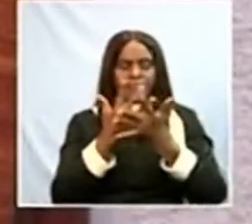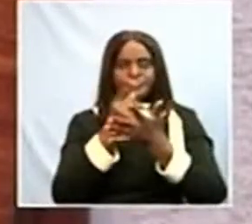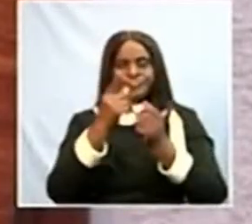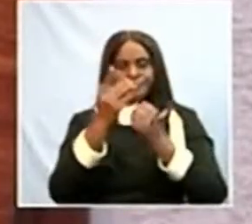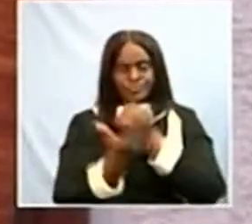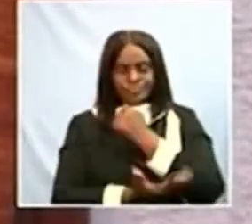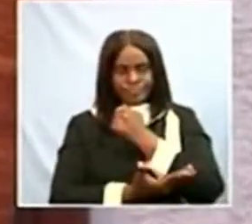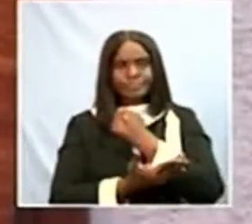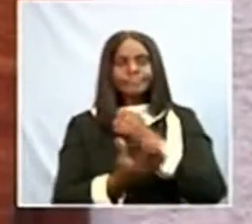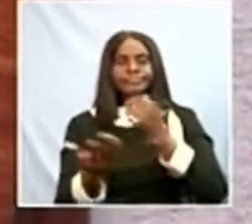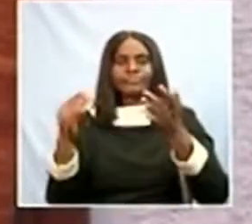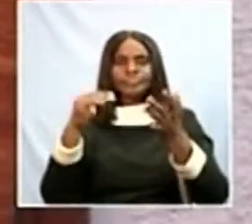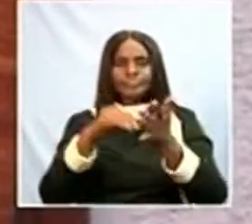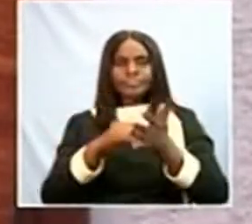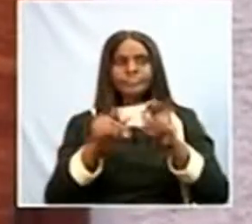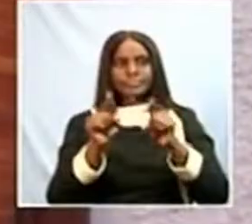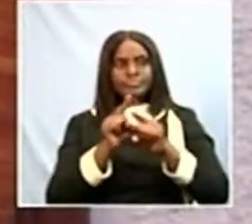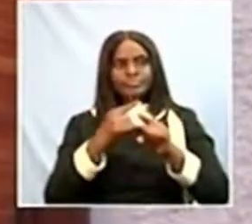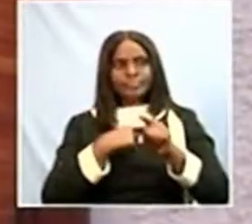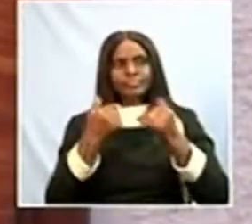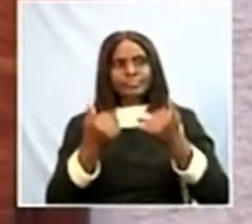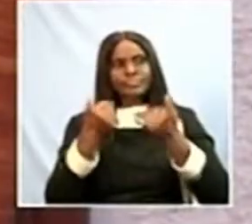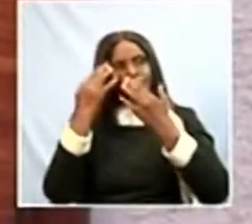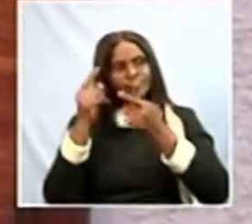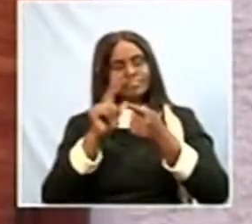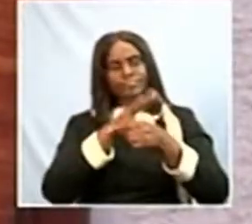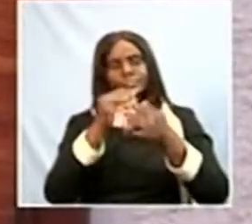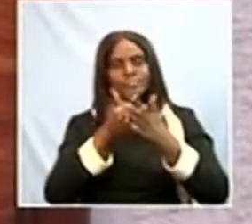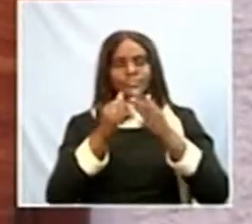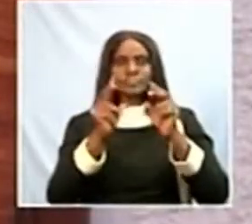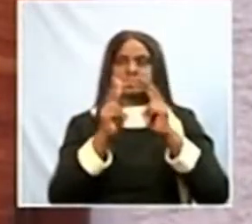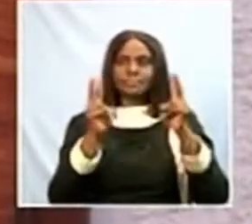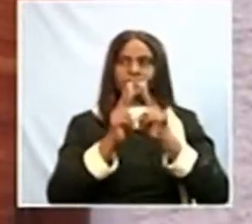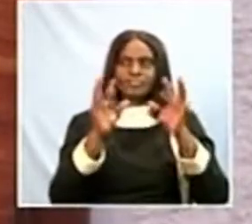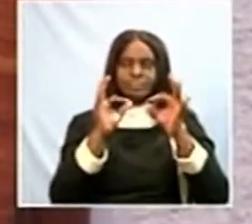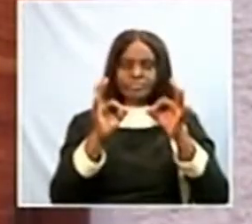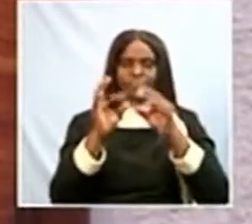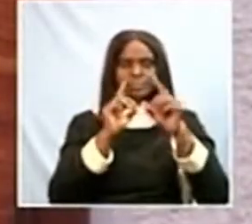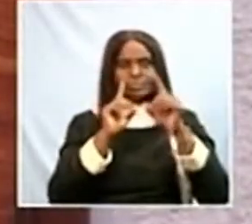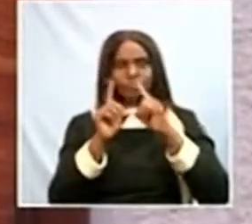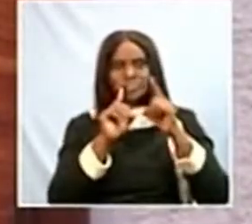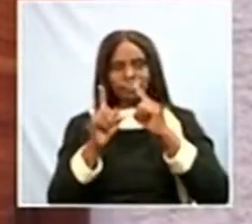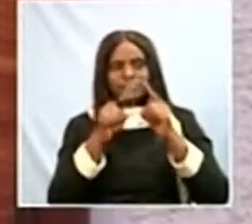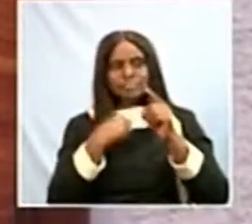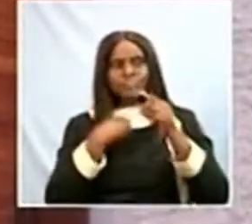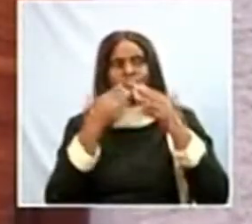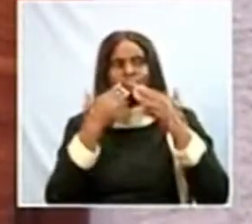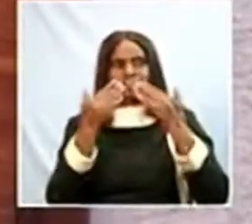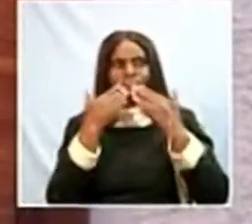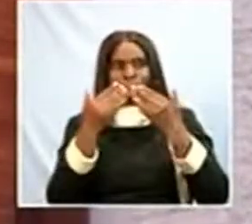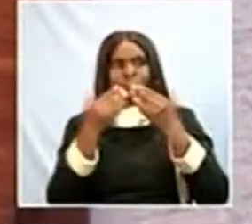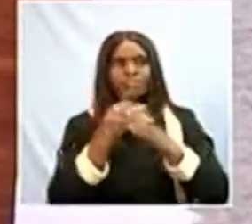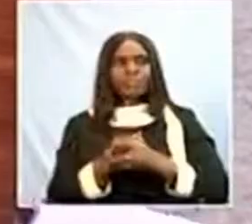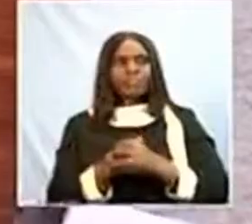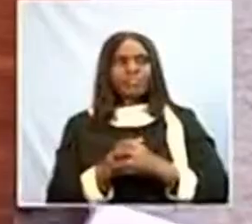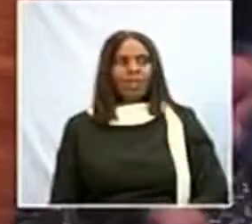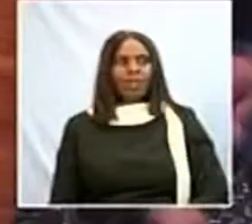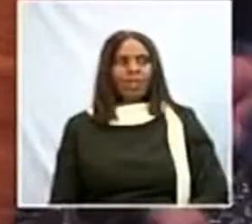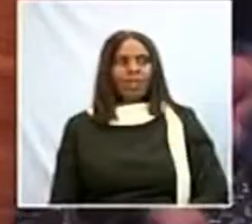most welcome once again, and I wish you all very fruitful deliberations. I thank you.